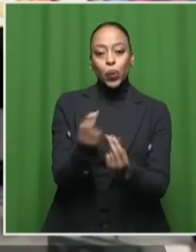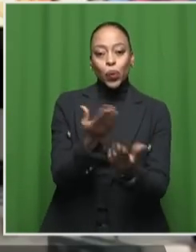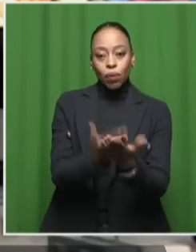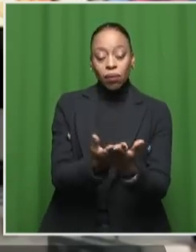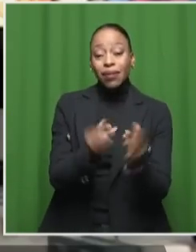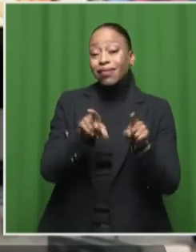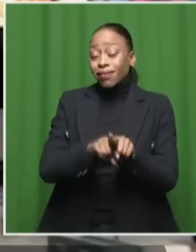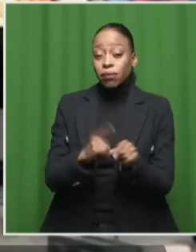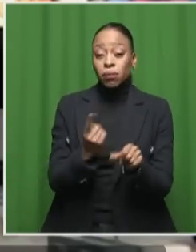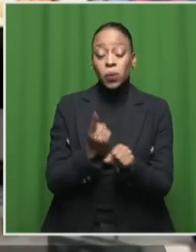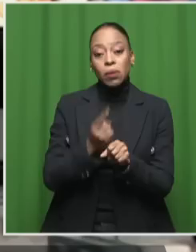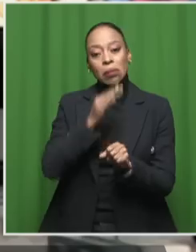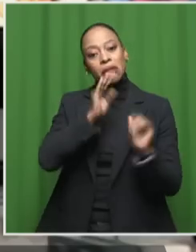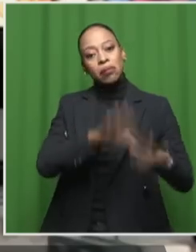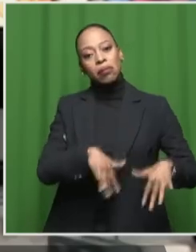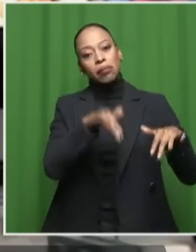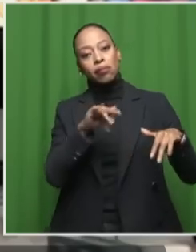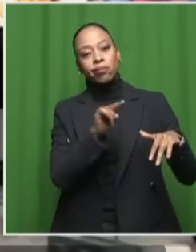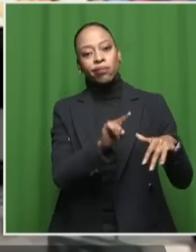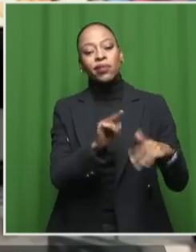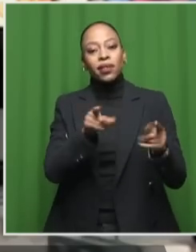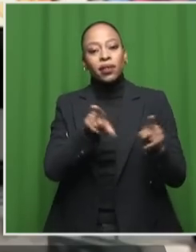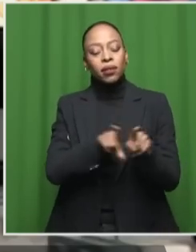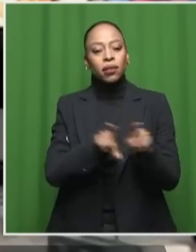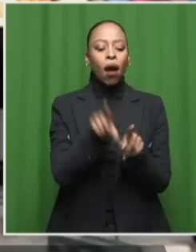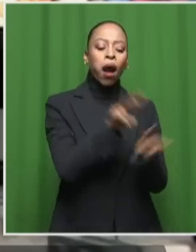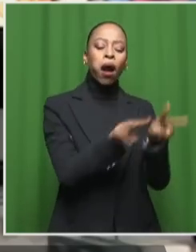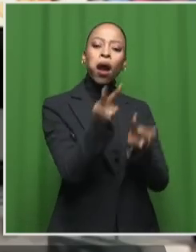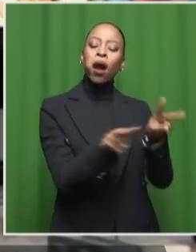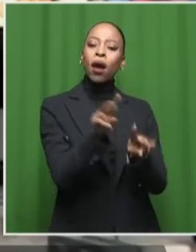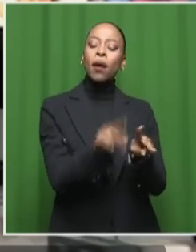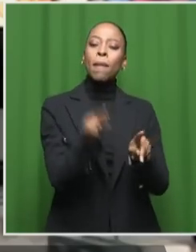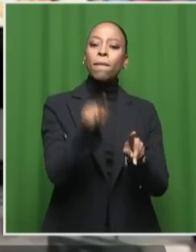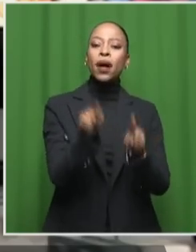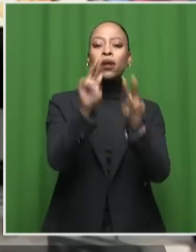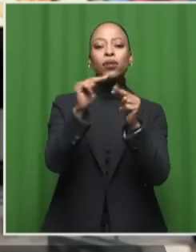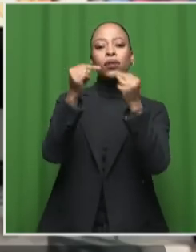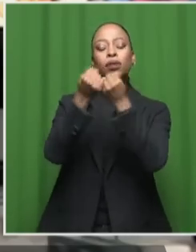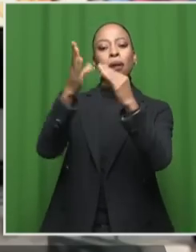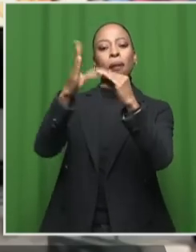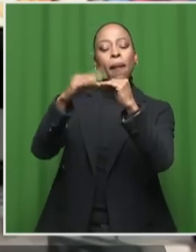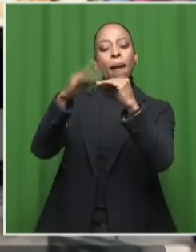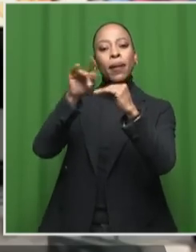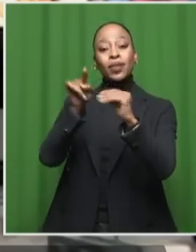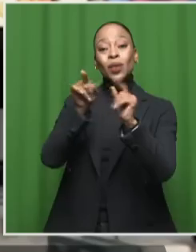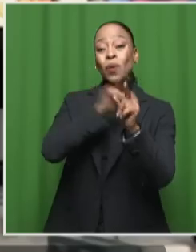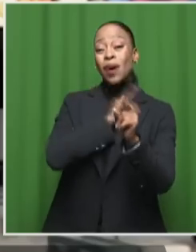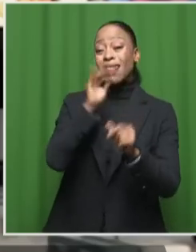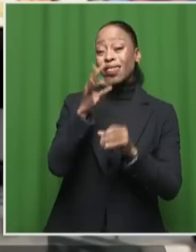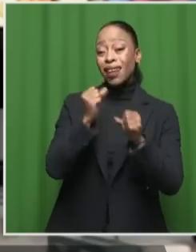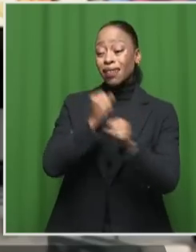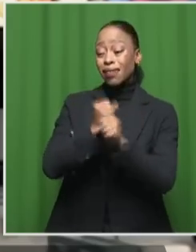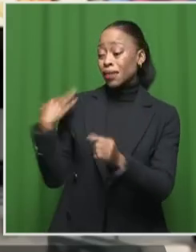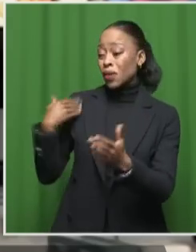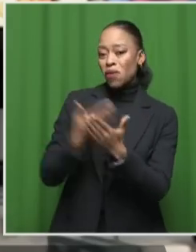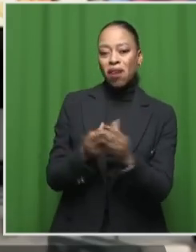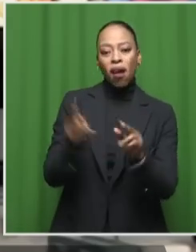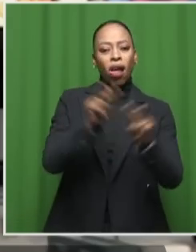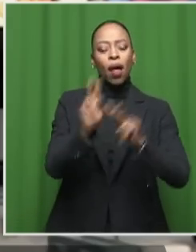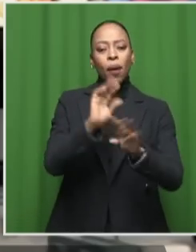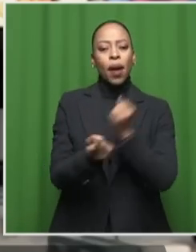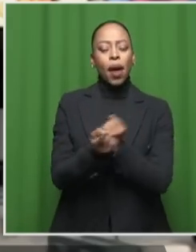be that Parliament exercises oversight over the executive. It hasn't happened in the past 30 years, and I can speak